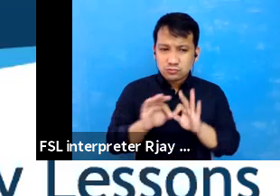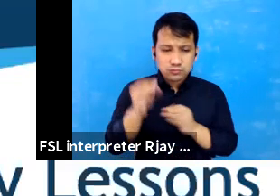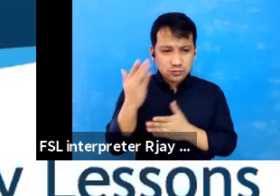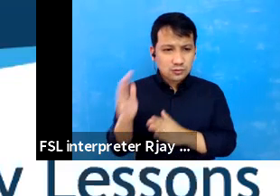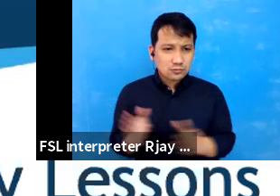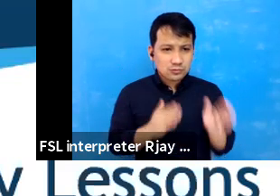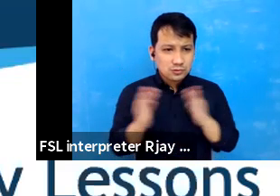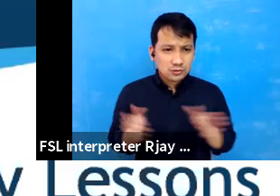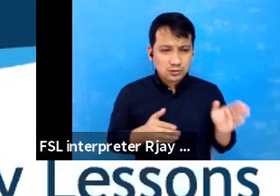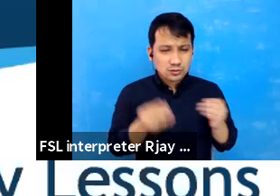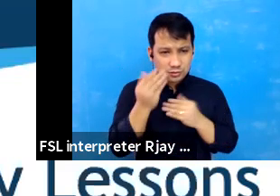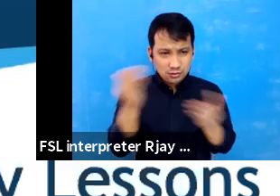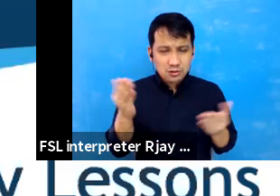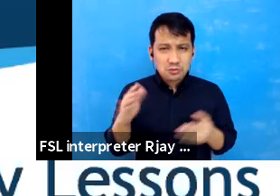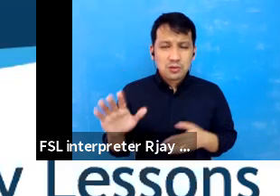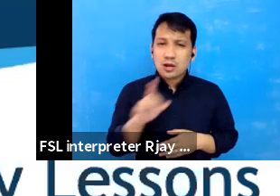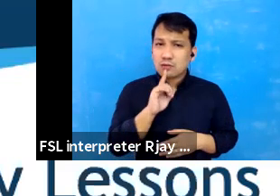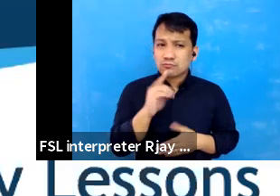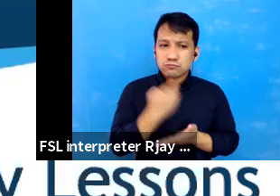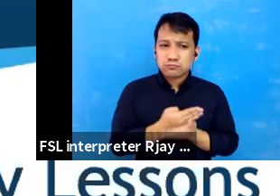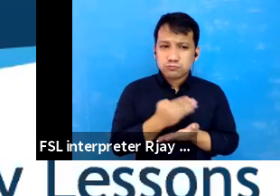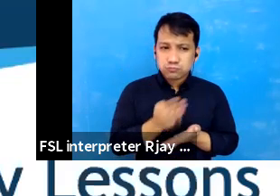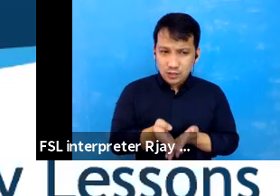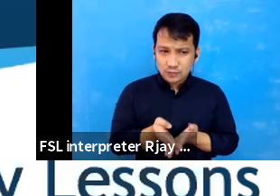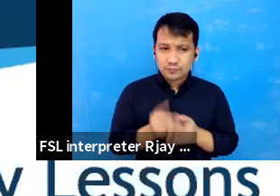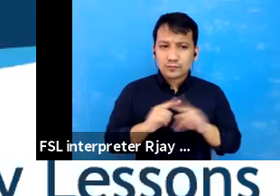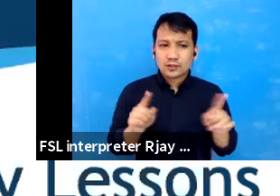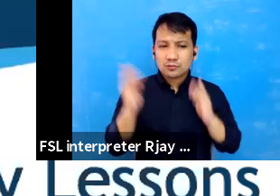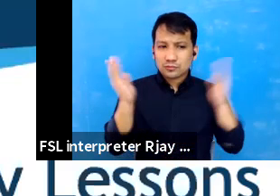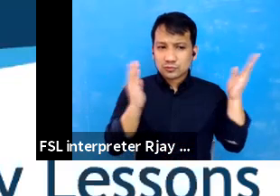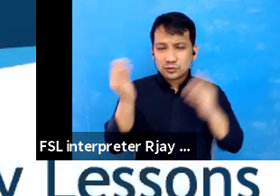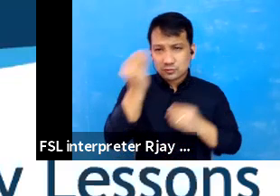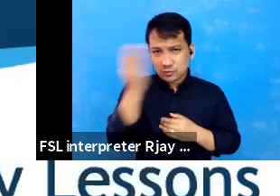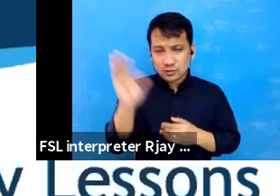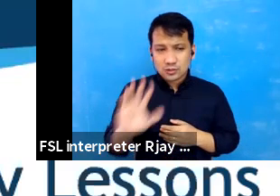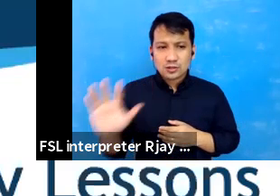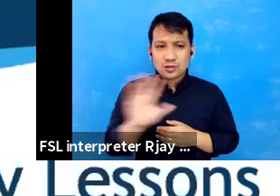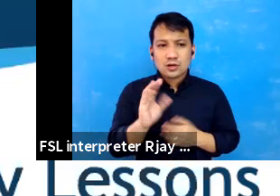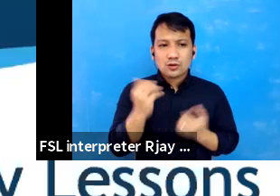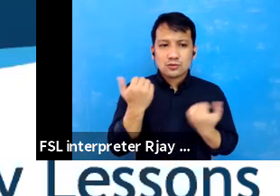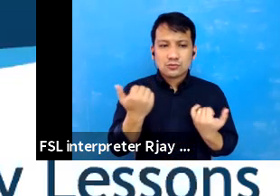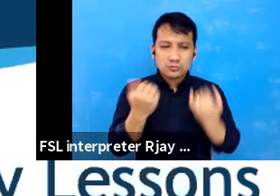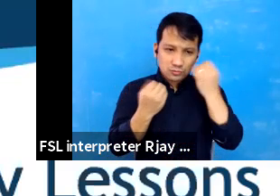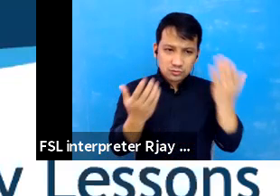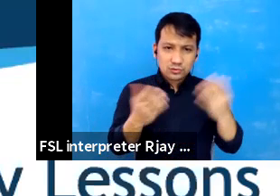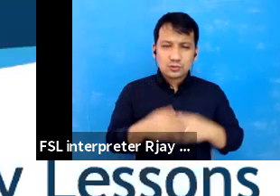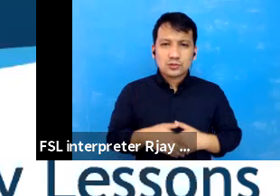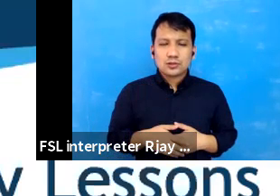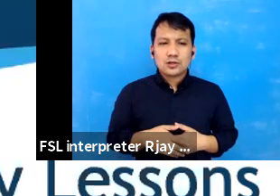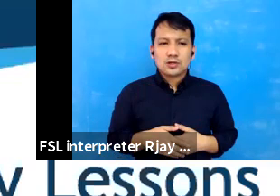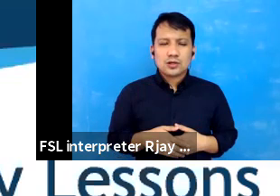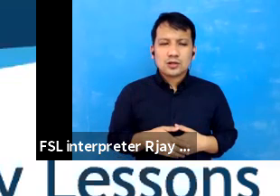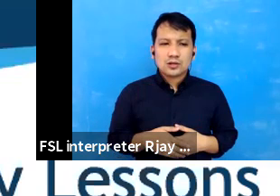plan and actually budget for the services that is going to reach them.